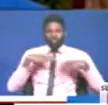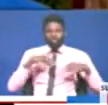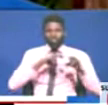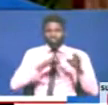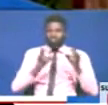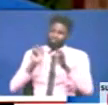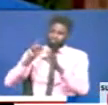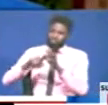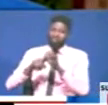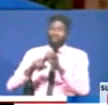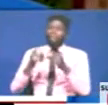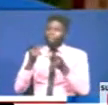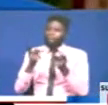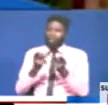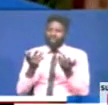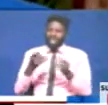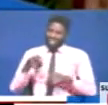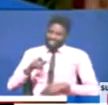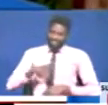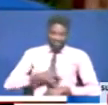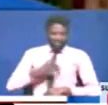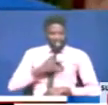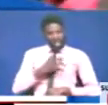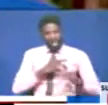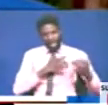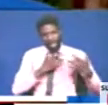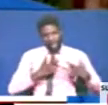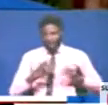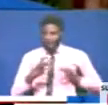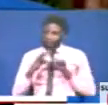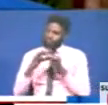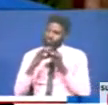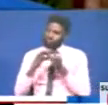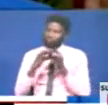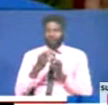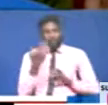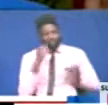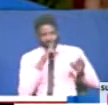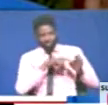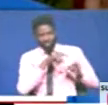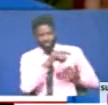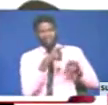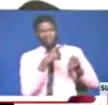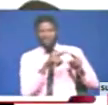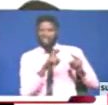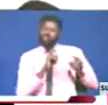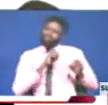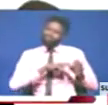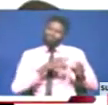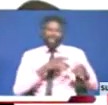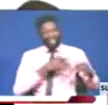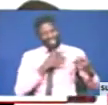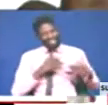wao natural yenye roho zao ziko. Ile upande mwingine ilikuwa wako pale kwa sababu roho zao ziko pale. So